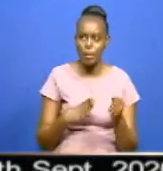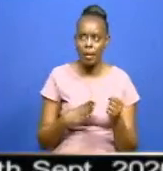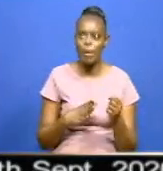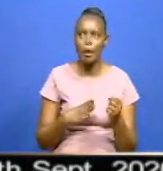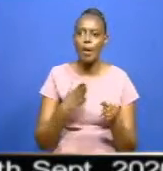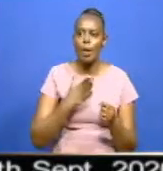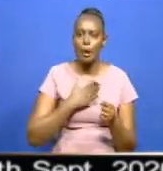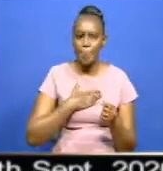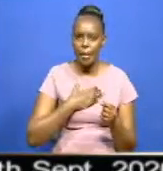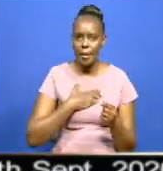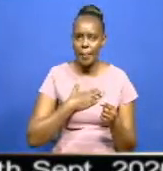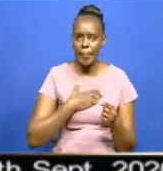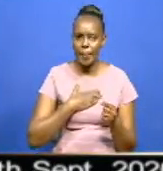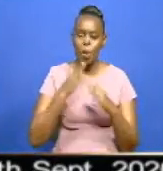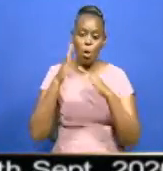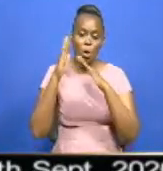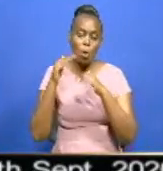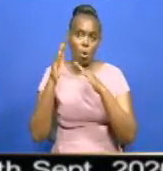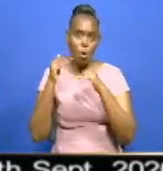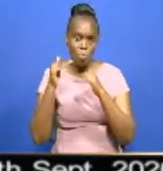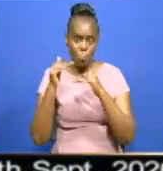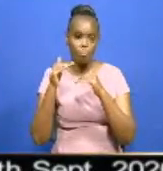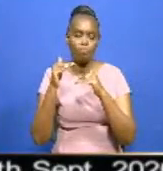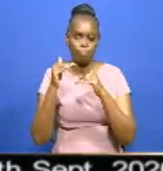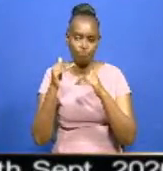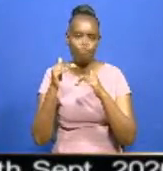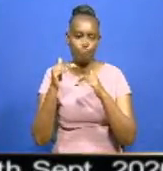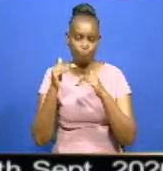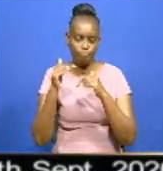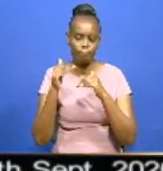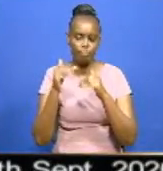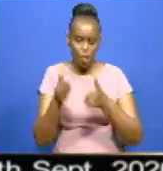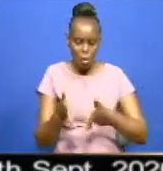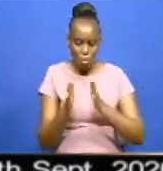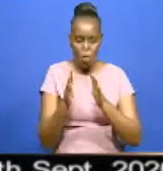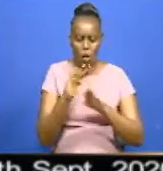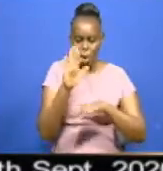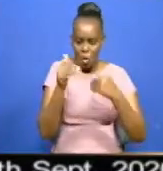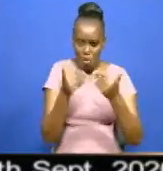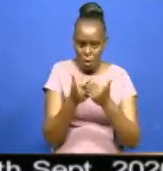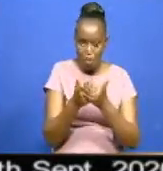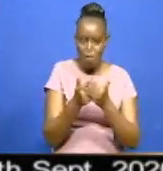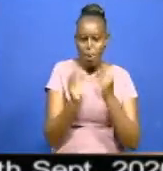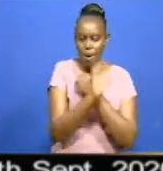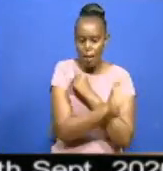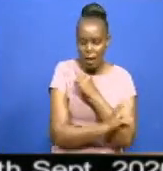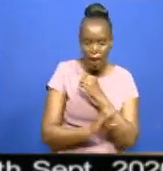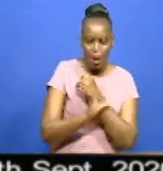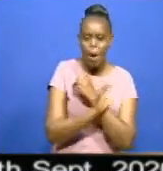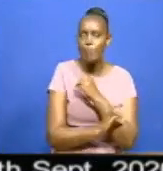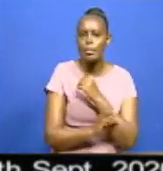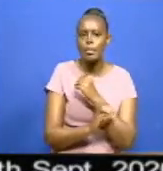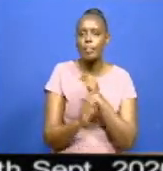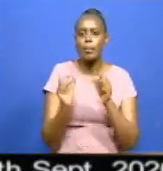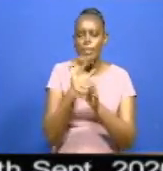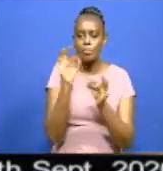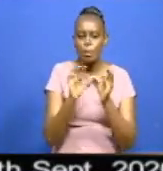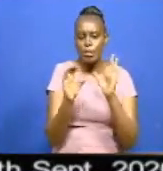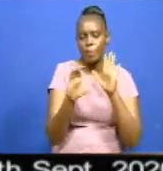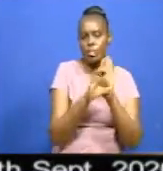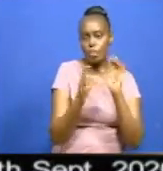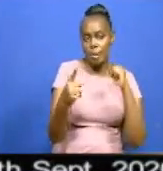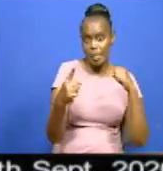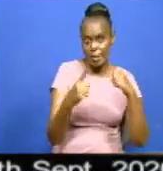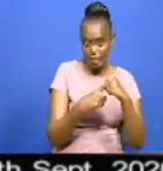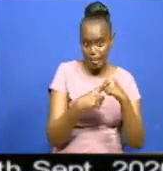I am hoping that there is a sense in which all of us in our country, looking in particular at Chapter 6, which I